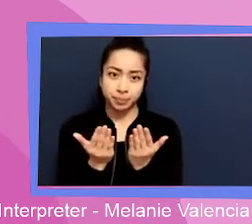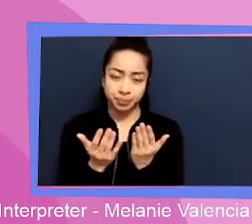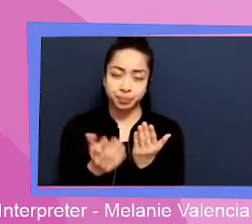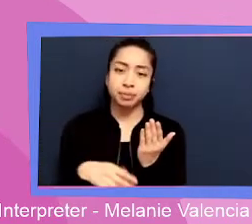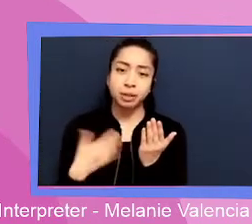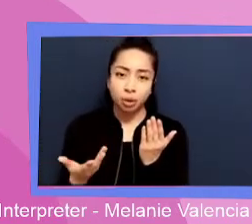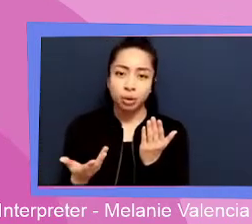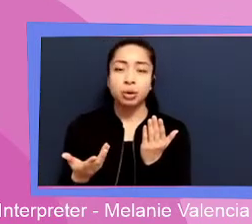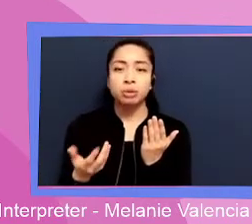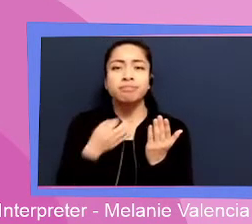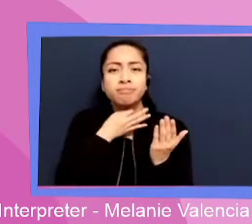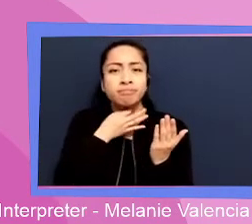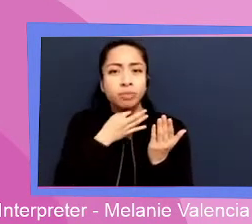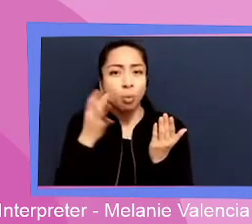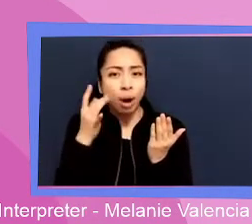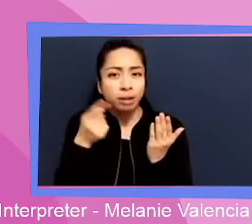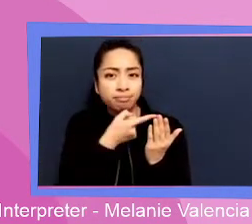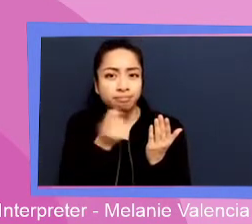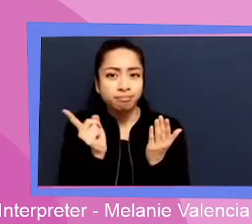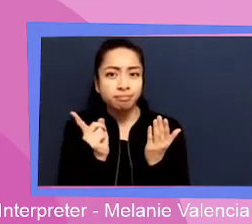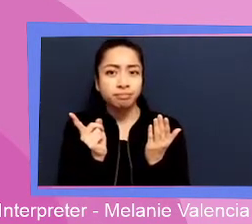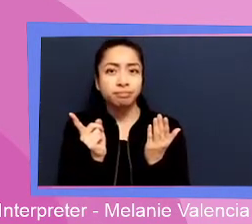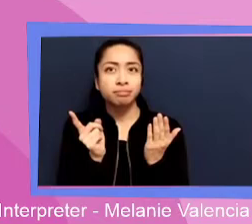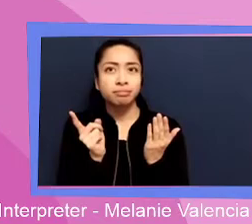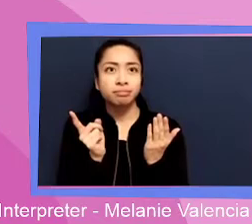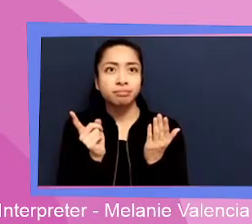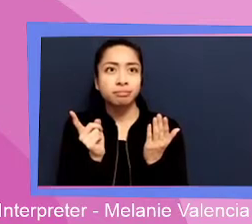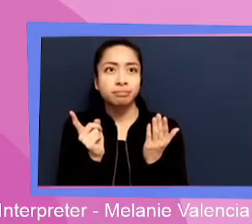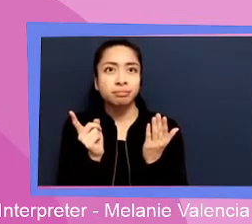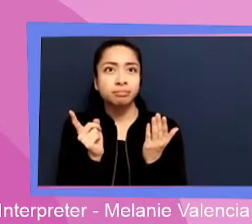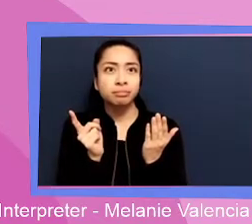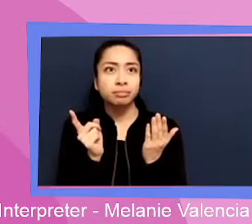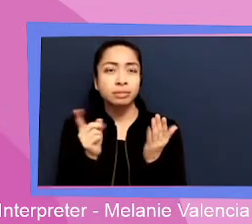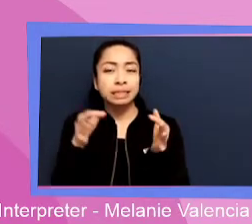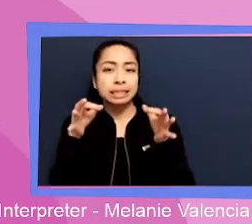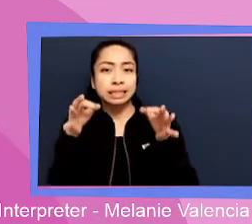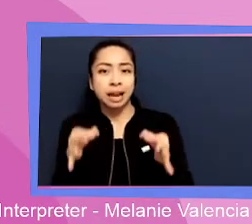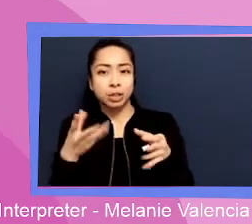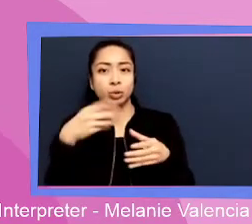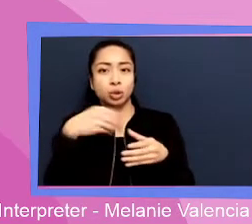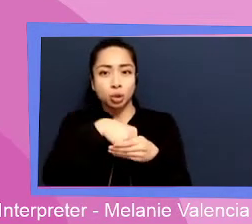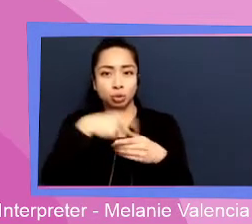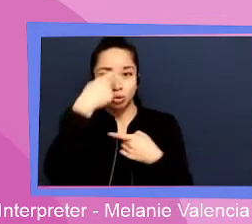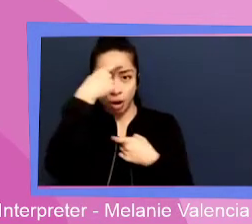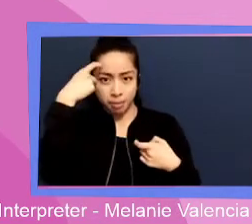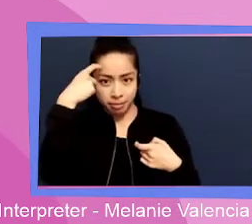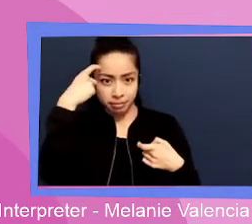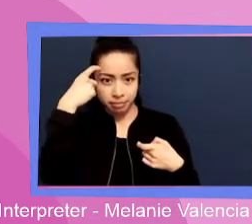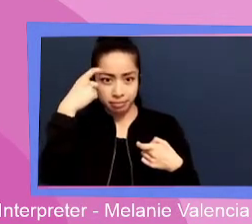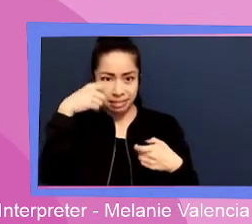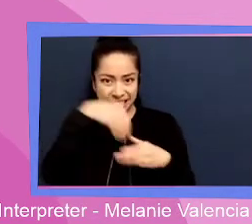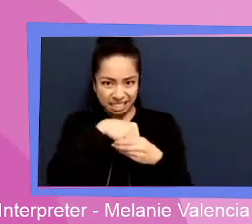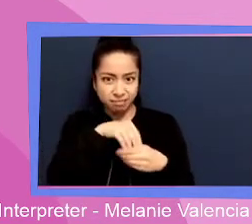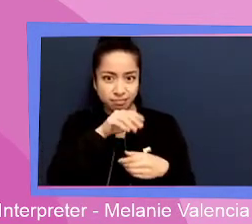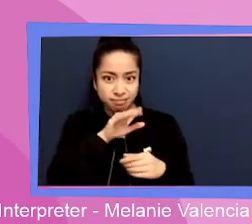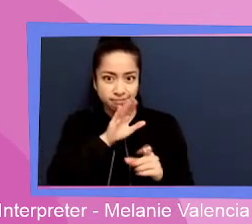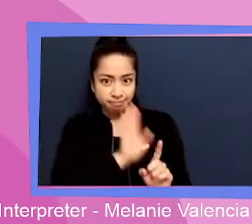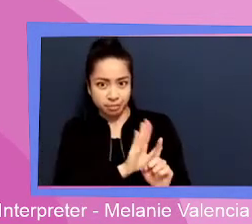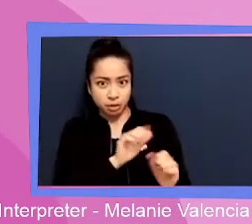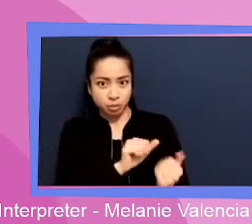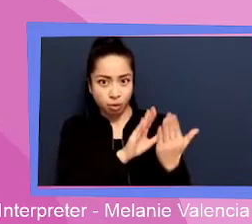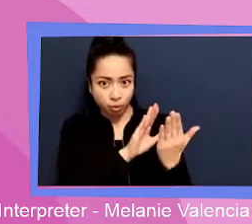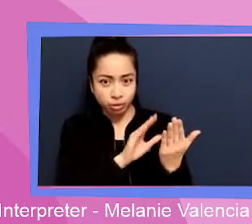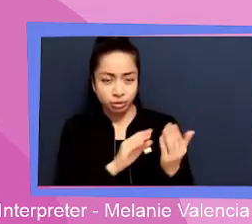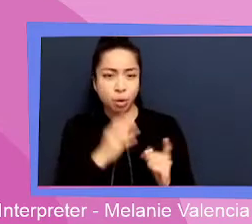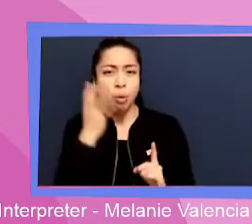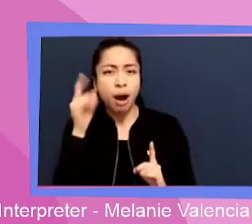Why did each of you decide to handle trauma in the way that you did? And why was it important that you address it in that way?